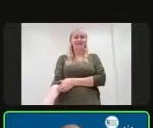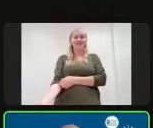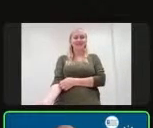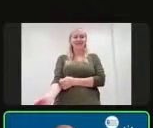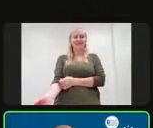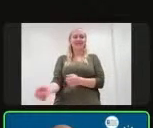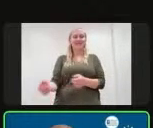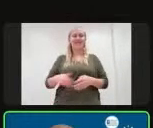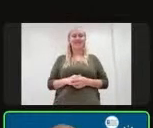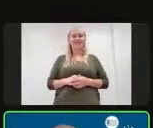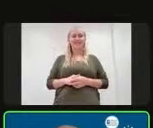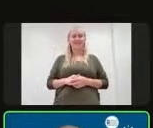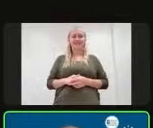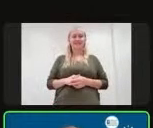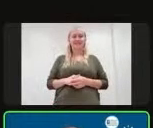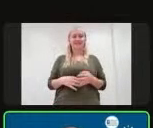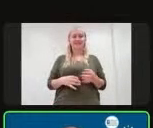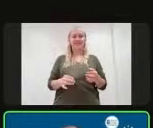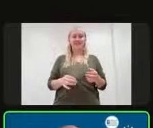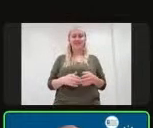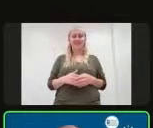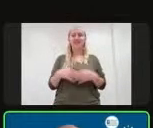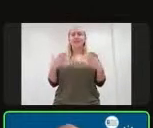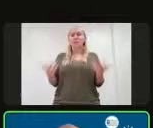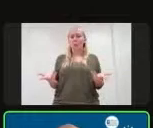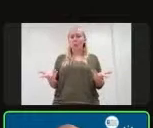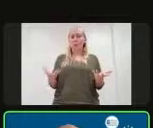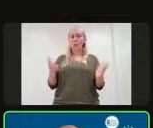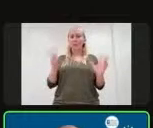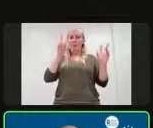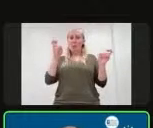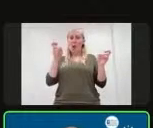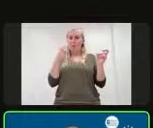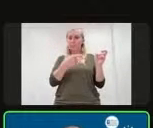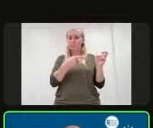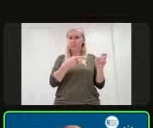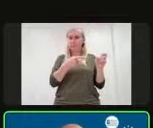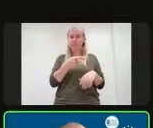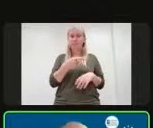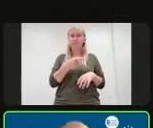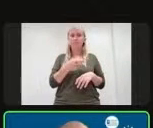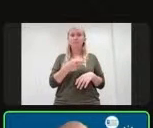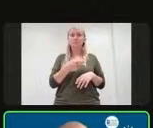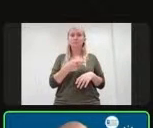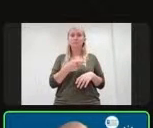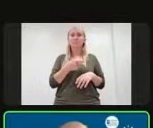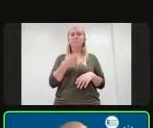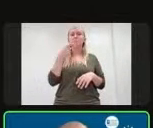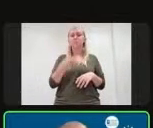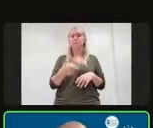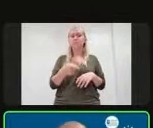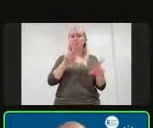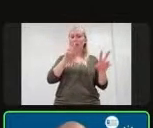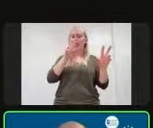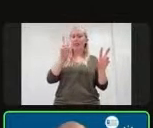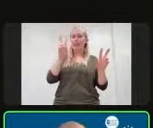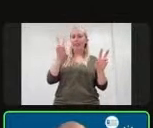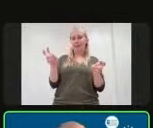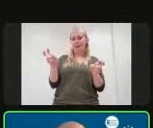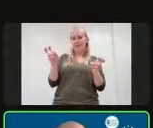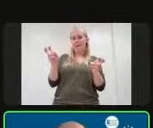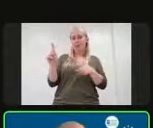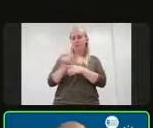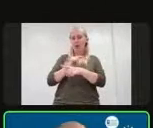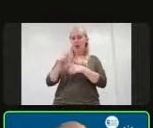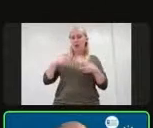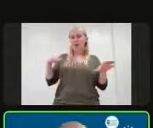All right. So, okay, so here's the prompt. So this has been a theme of the training that I've been